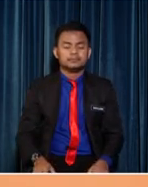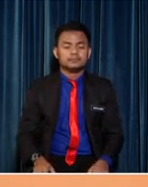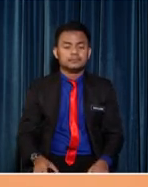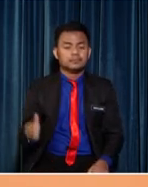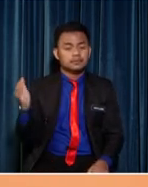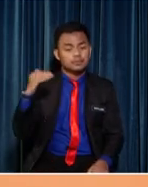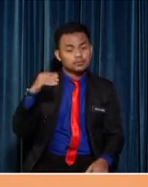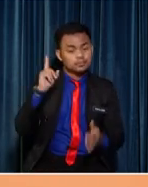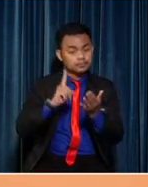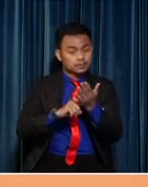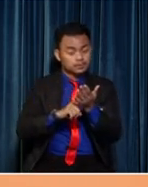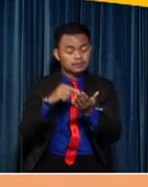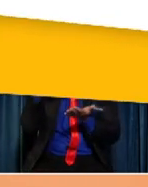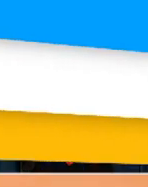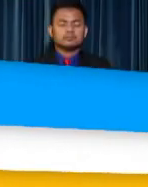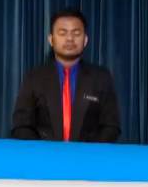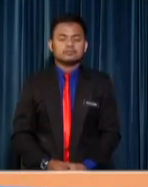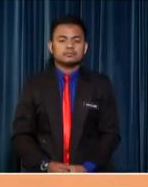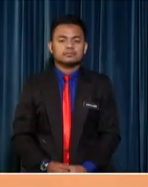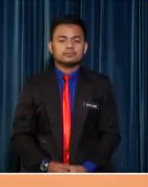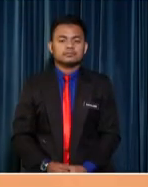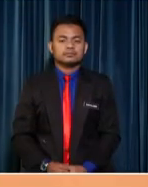Let's discuss this.